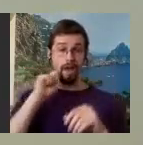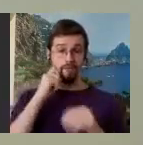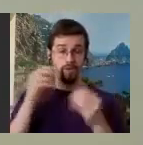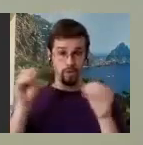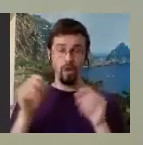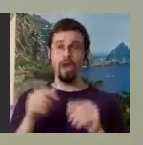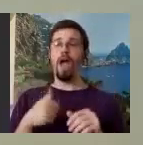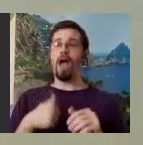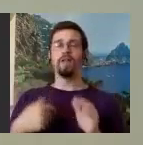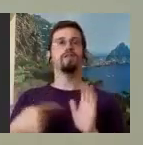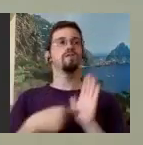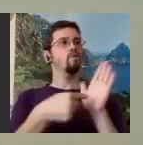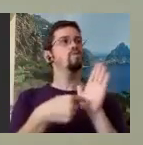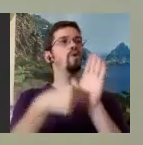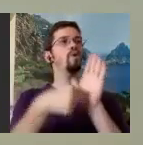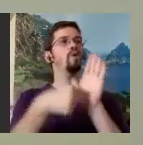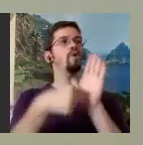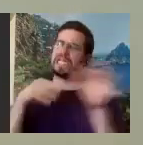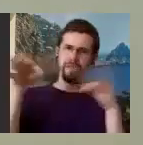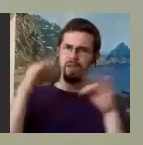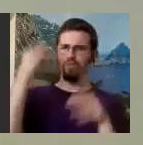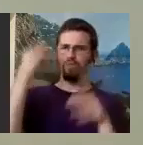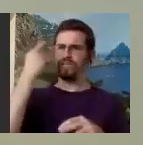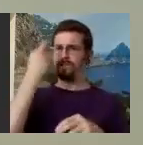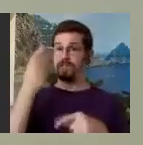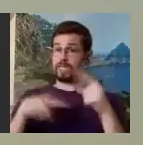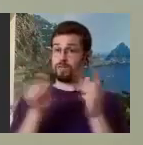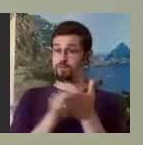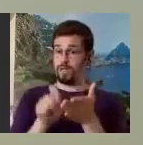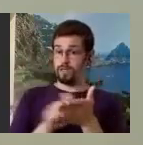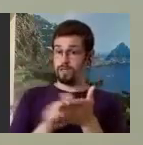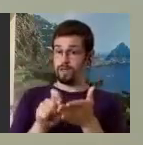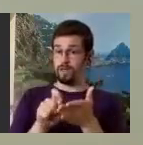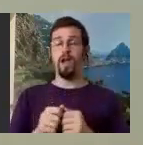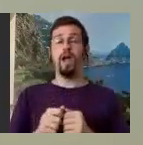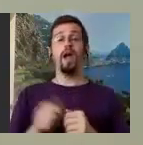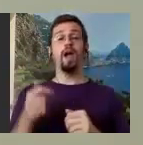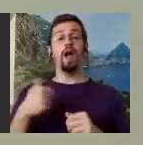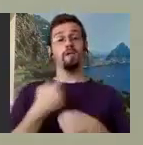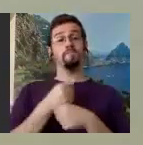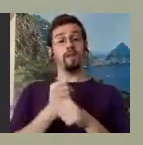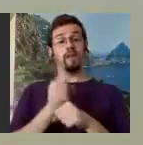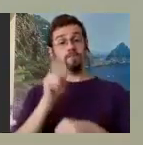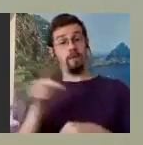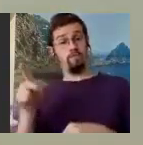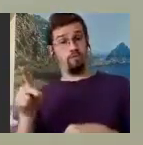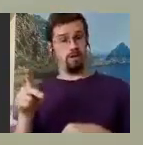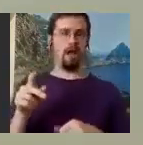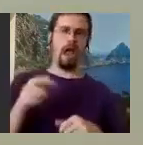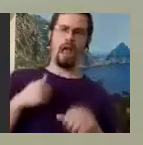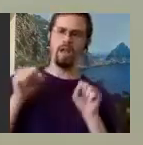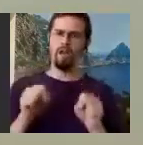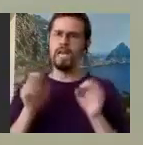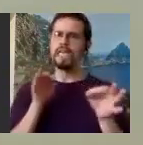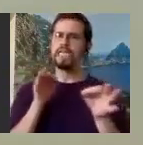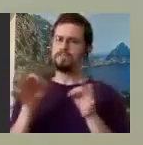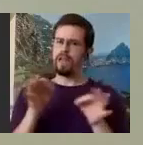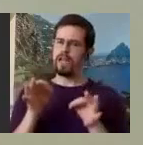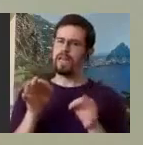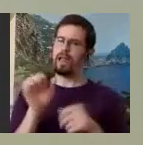sign writing and education of the individuals learning it. As soon as the app was developed and in the